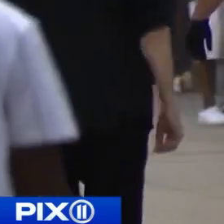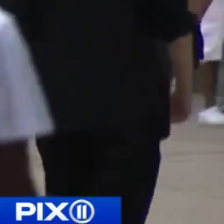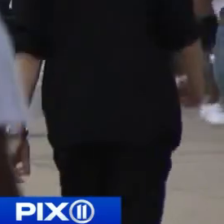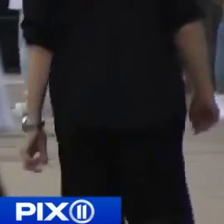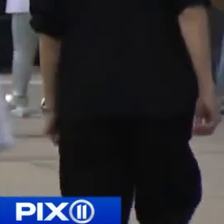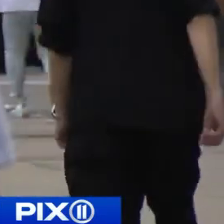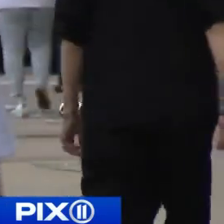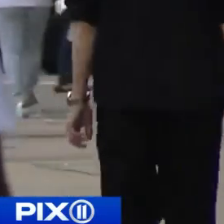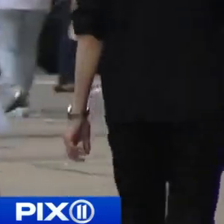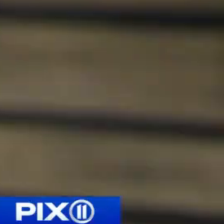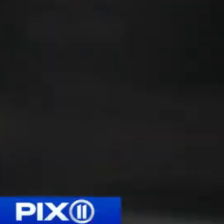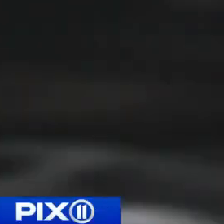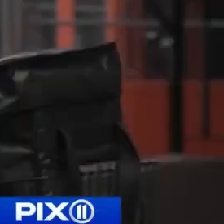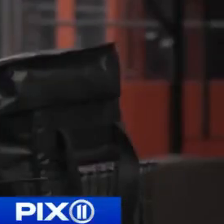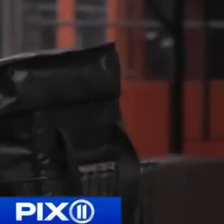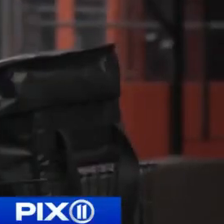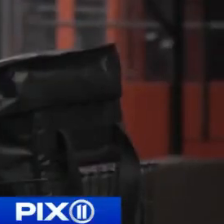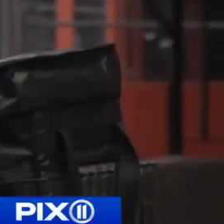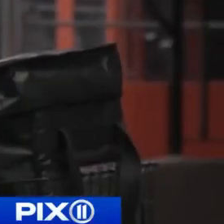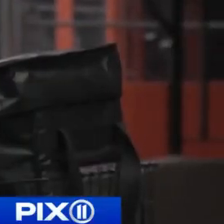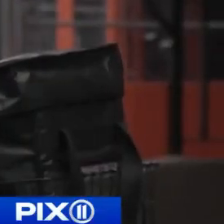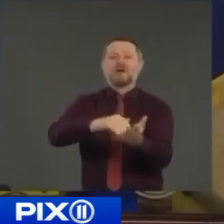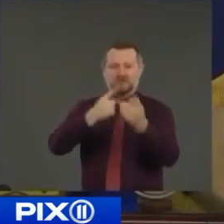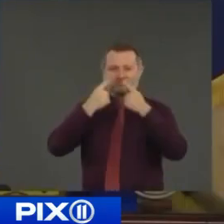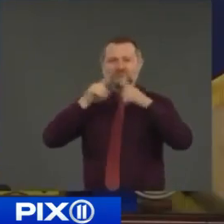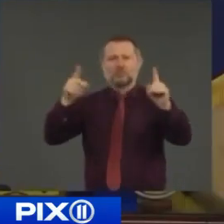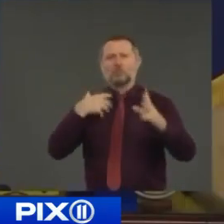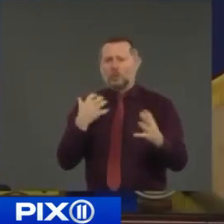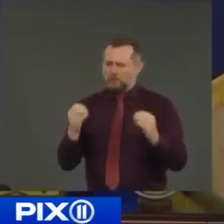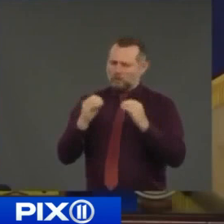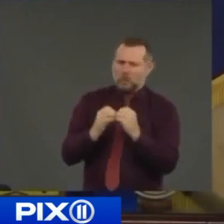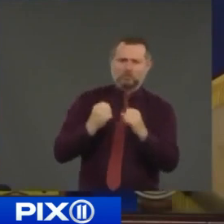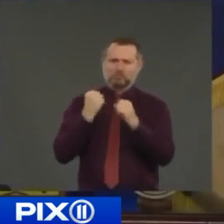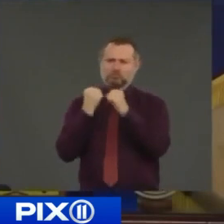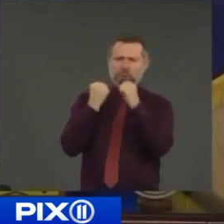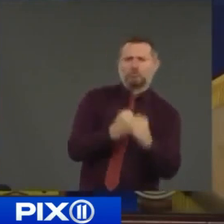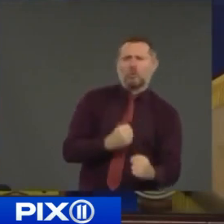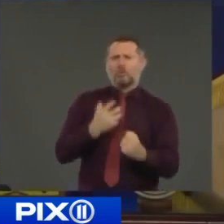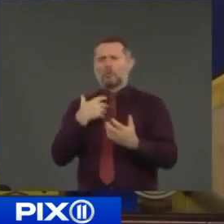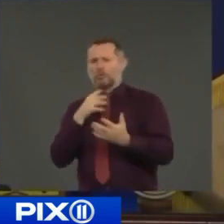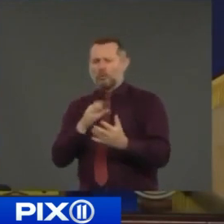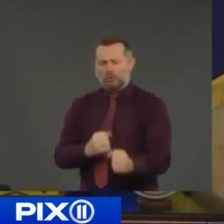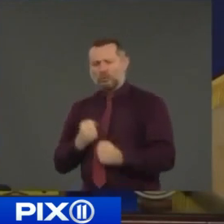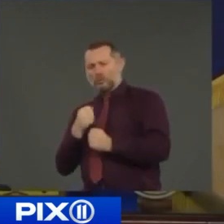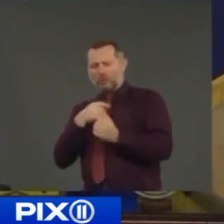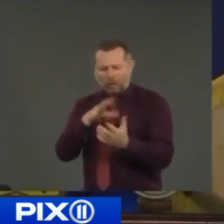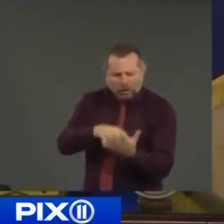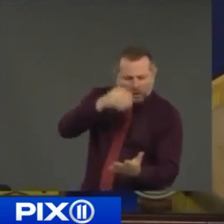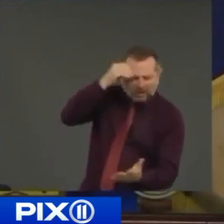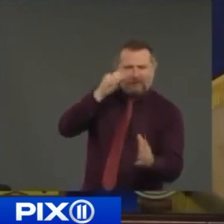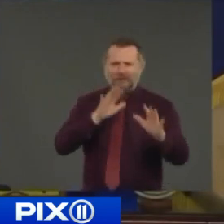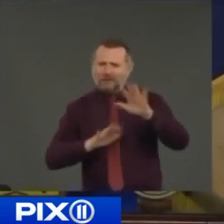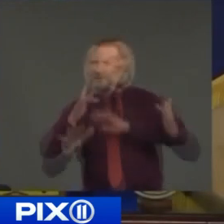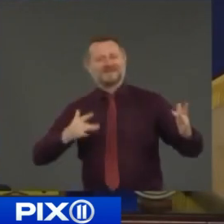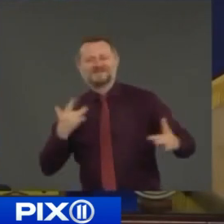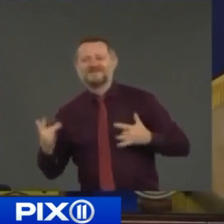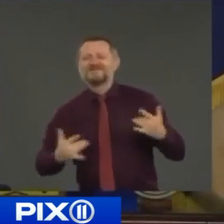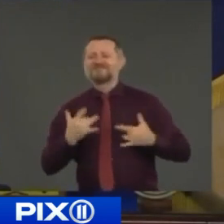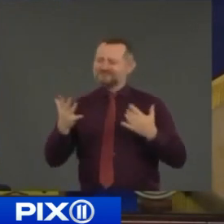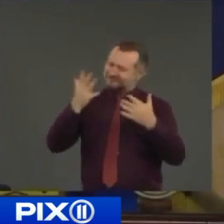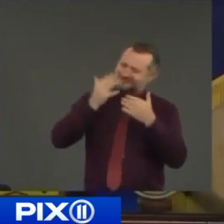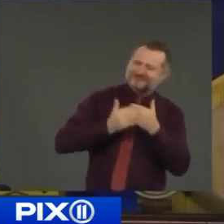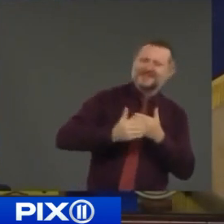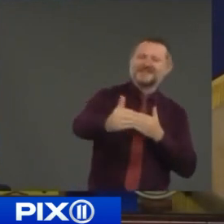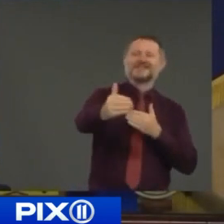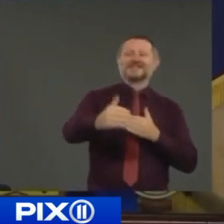111 days from the first confirmed case of COVID-19, Governor Andrew Cuomo delivers an emotional and his final daily address.